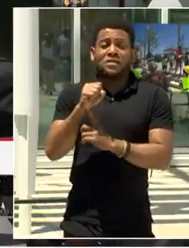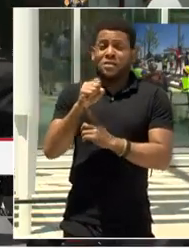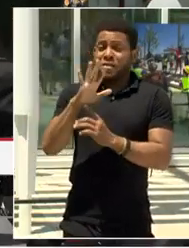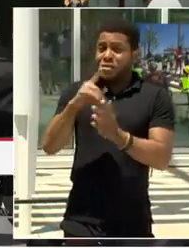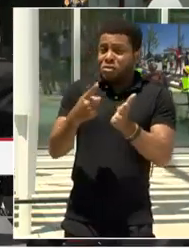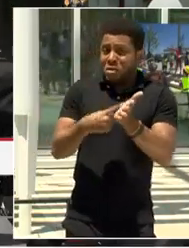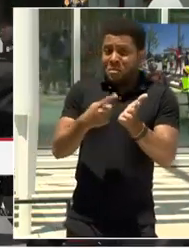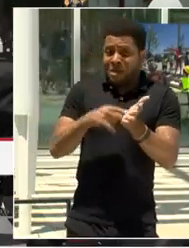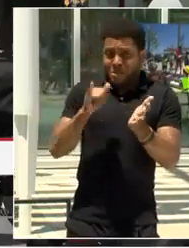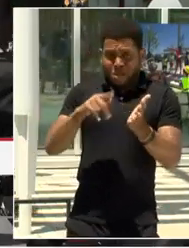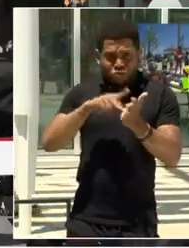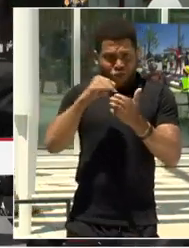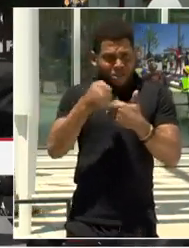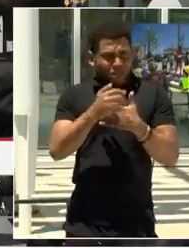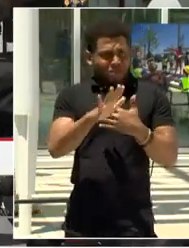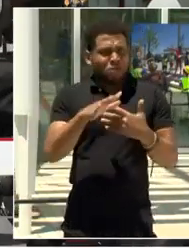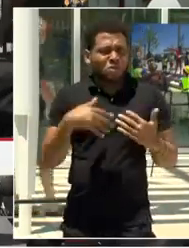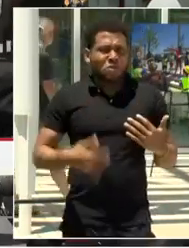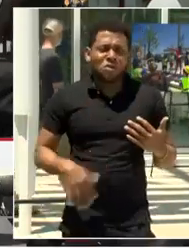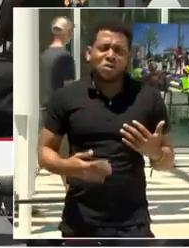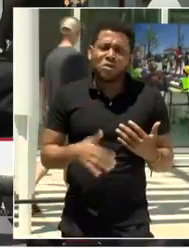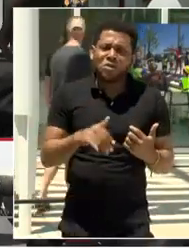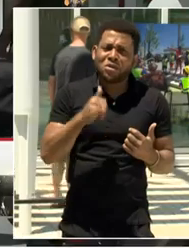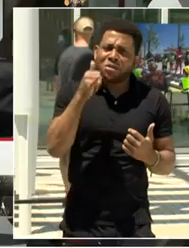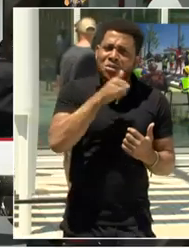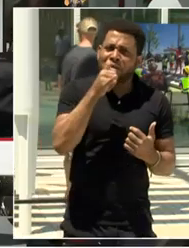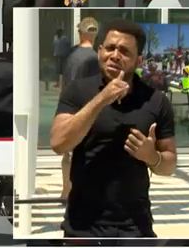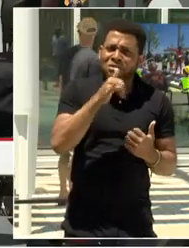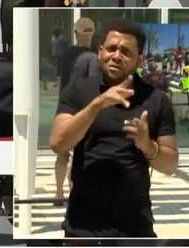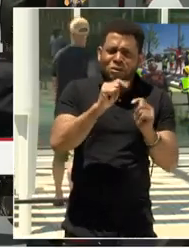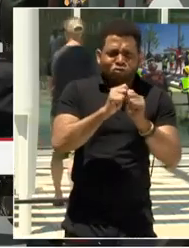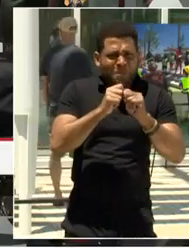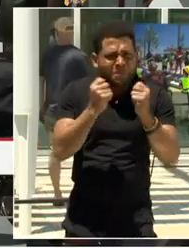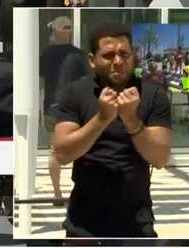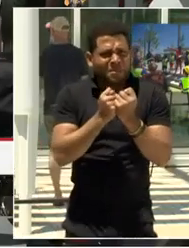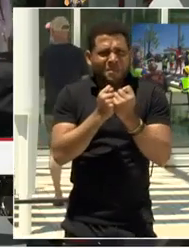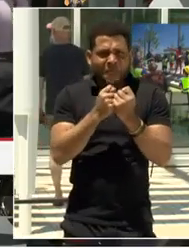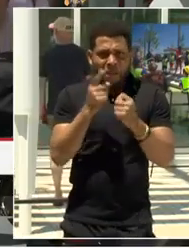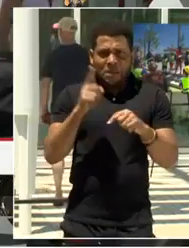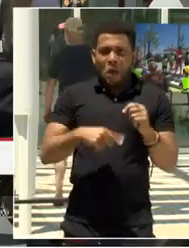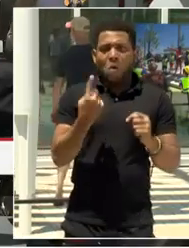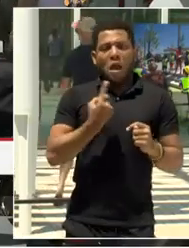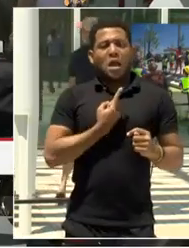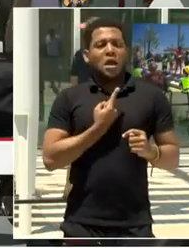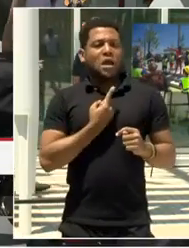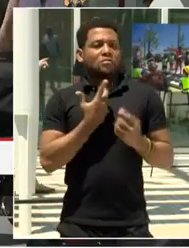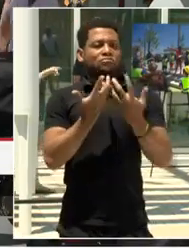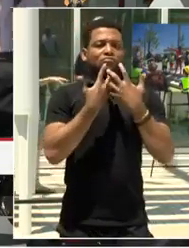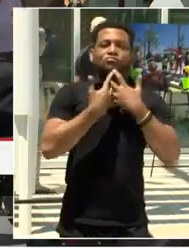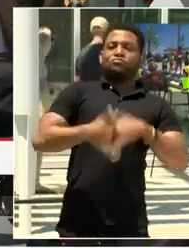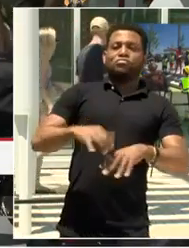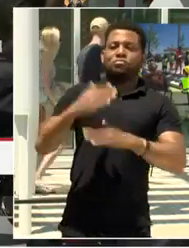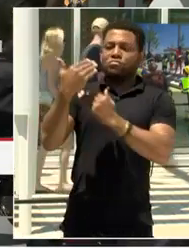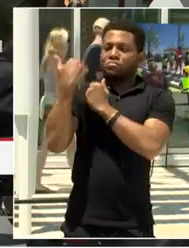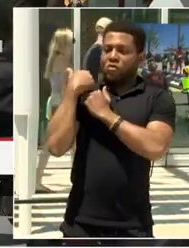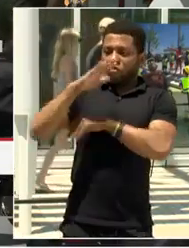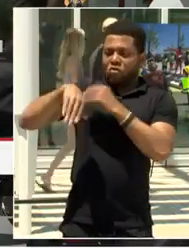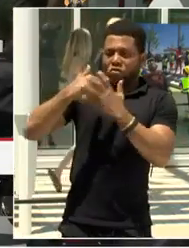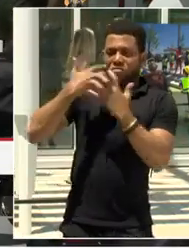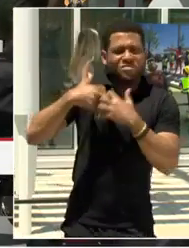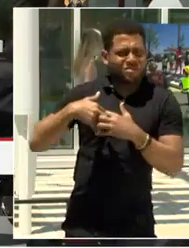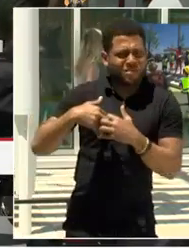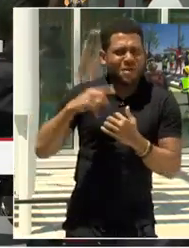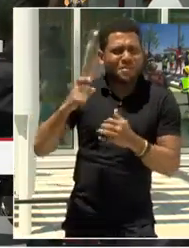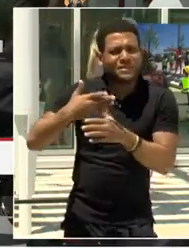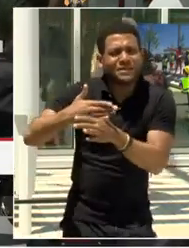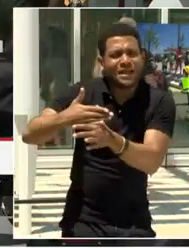that they started and led and passing it on to the next so that a project like this can deliver. I'm proud to represent a team at DepEd